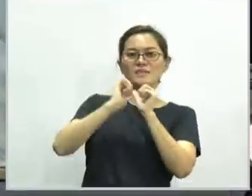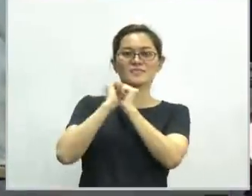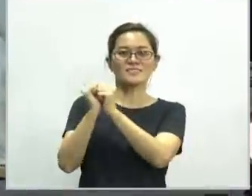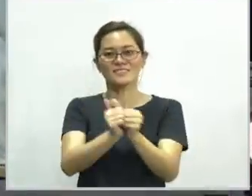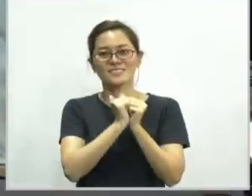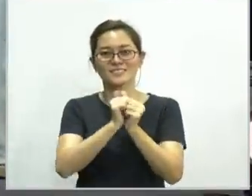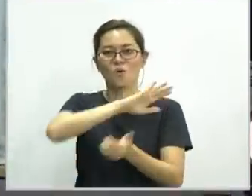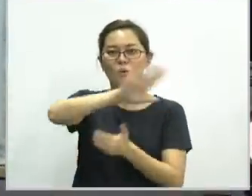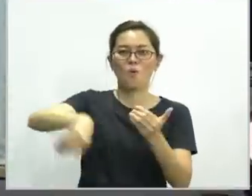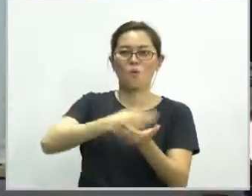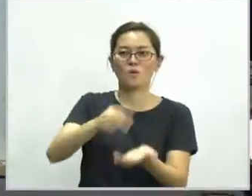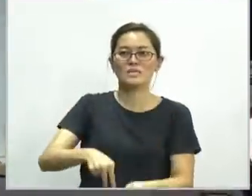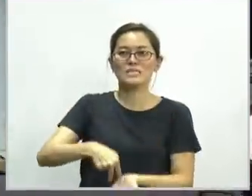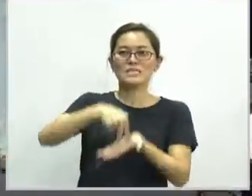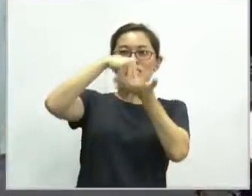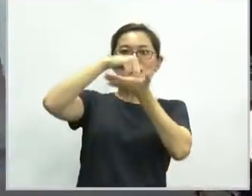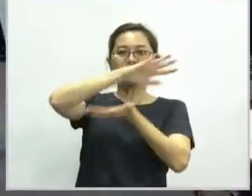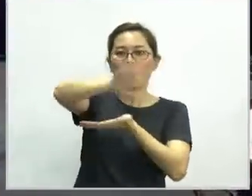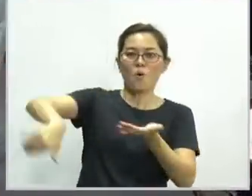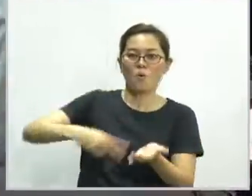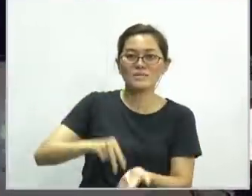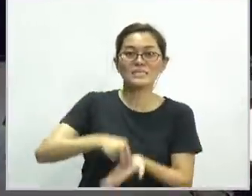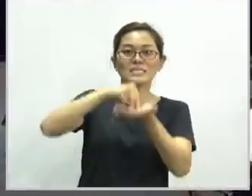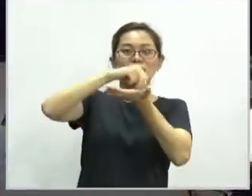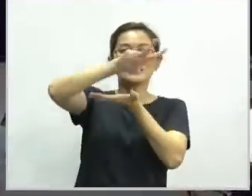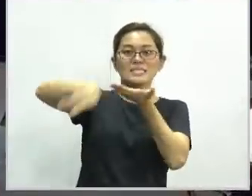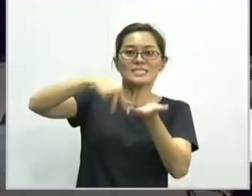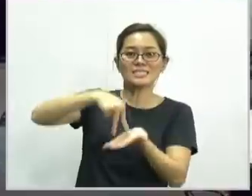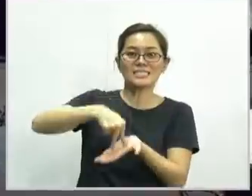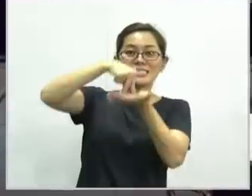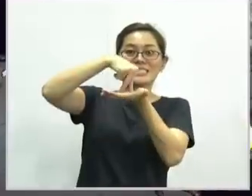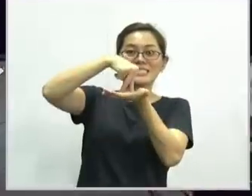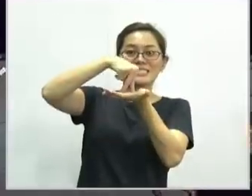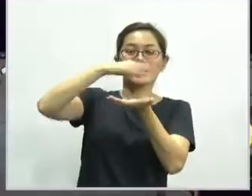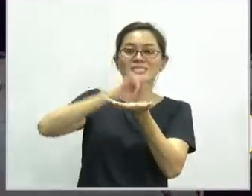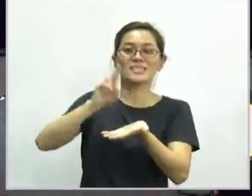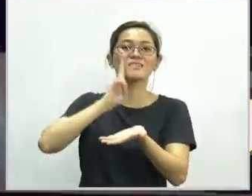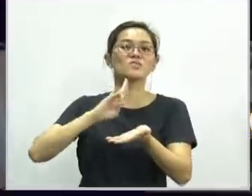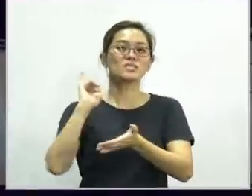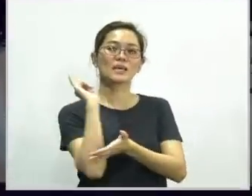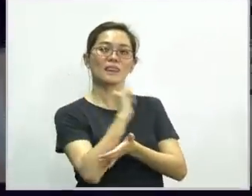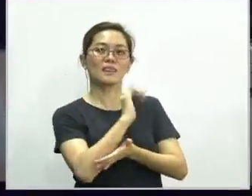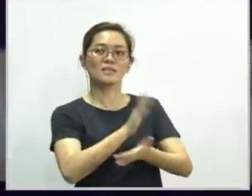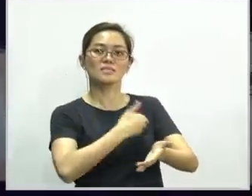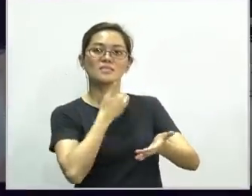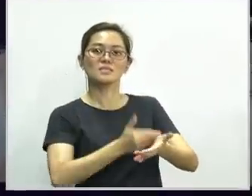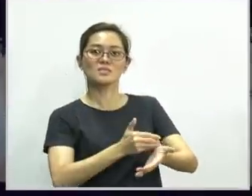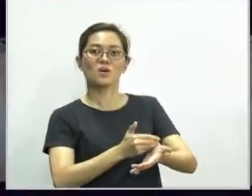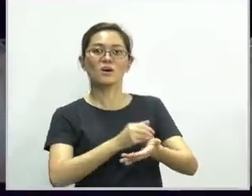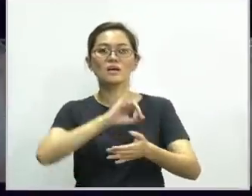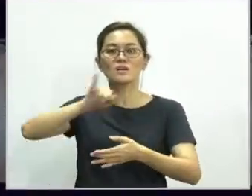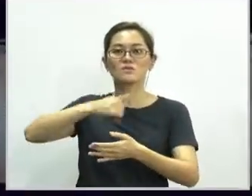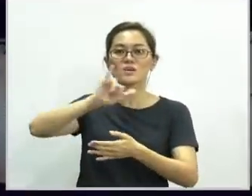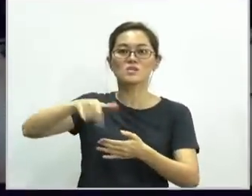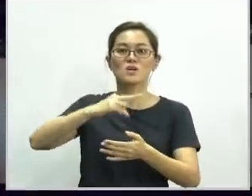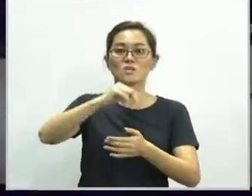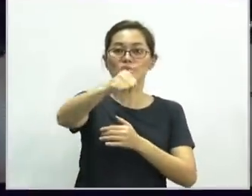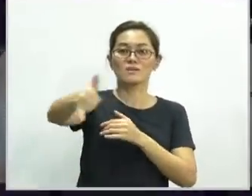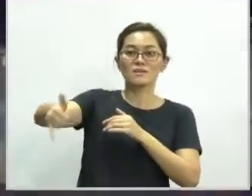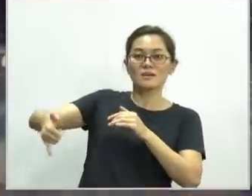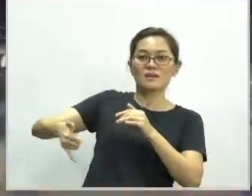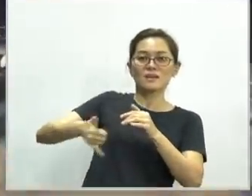let's this all house. Stand. Let's all stand, everybody. Let's stand on our feet and sing this song and as J.John comes into